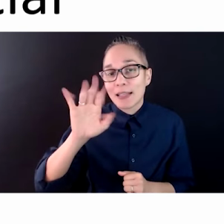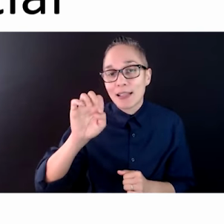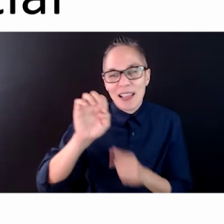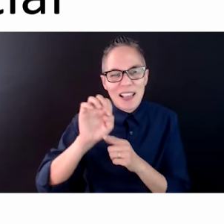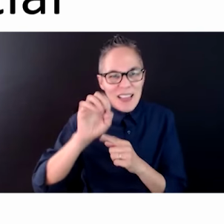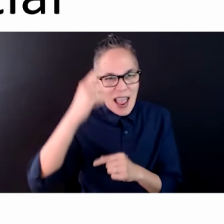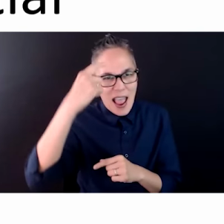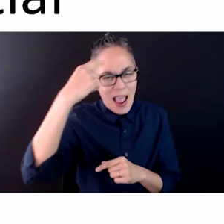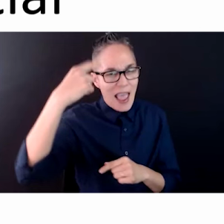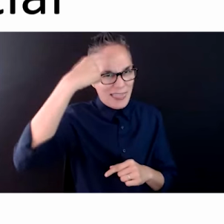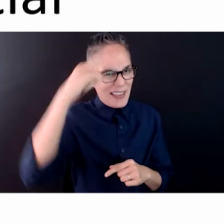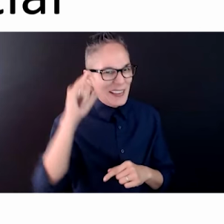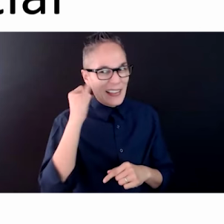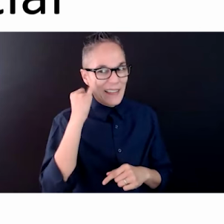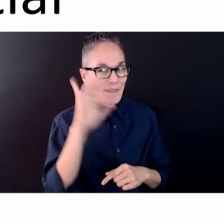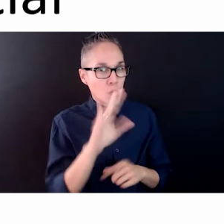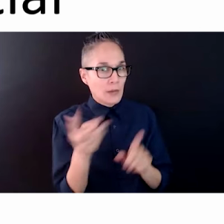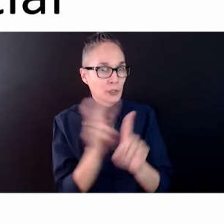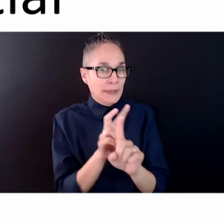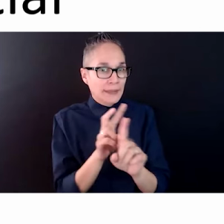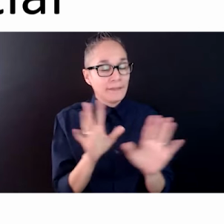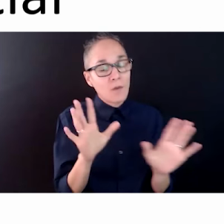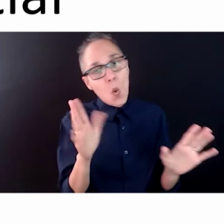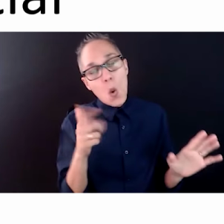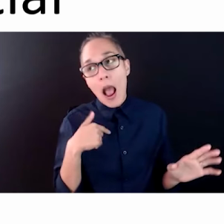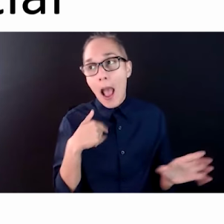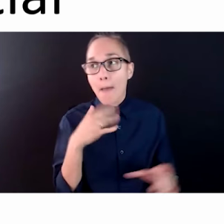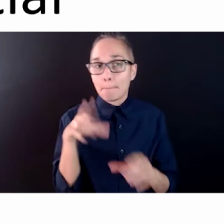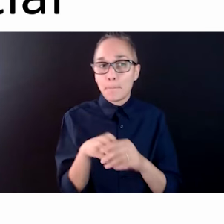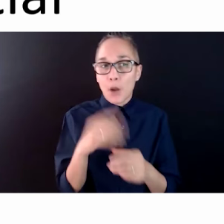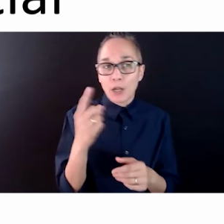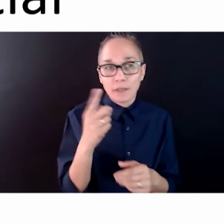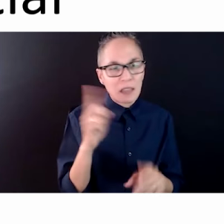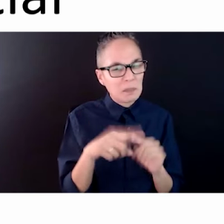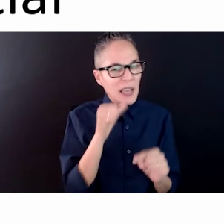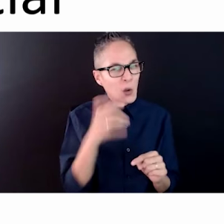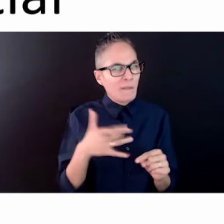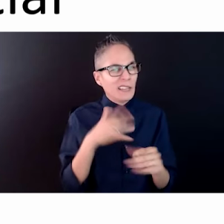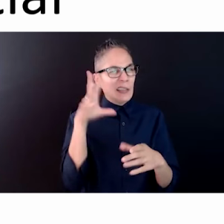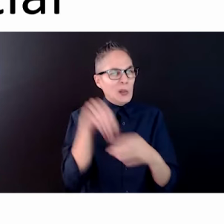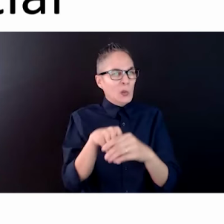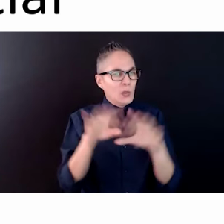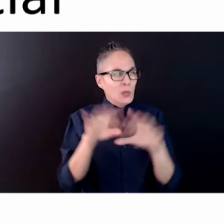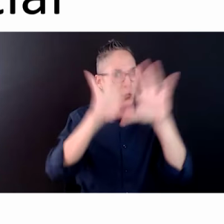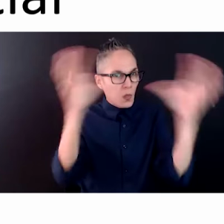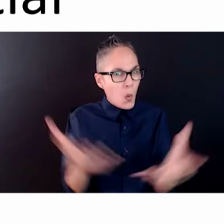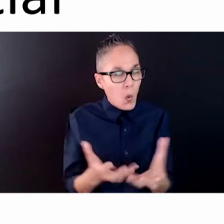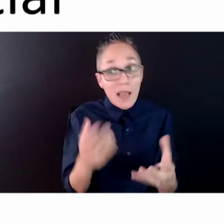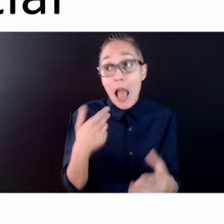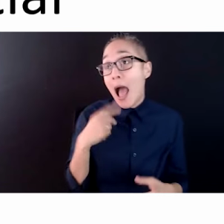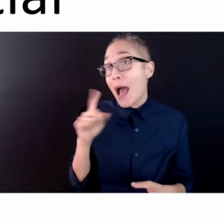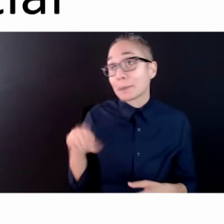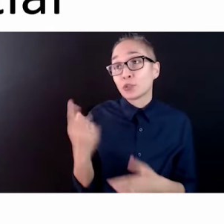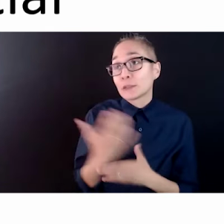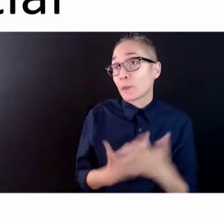that if your perception is that you're a part of something, but you're not included in the whole, because I'm just a